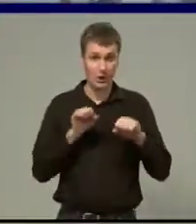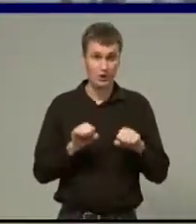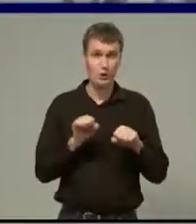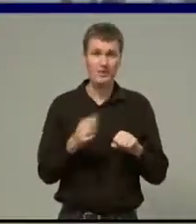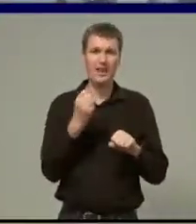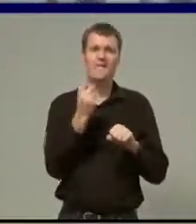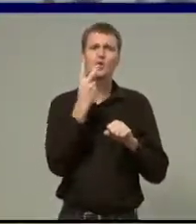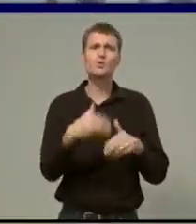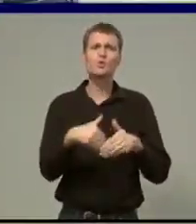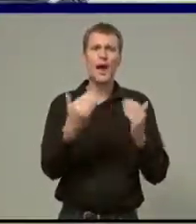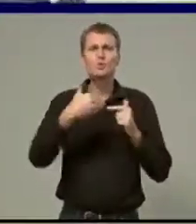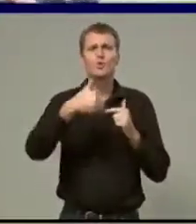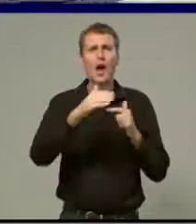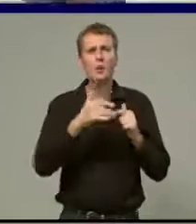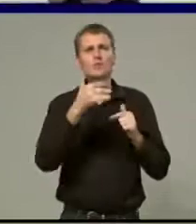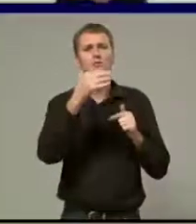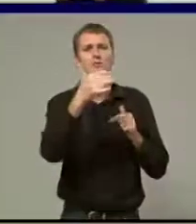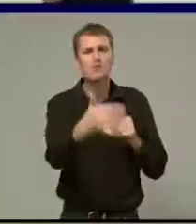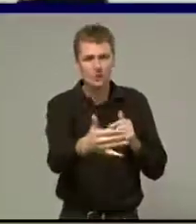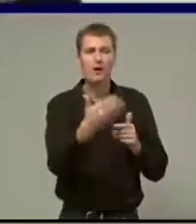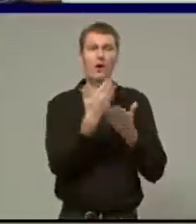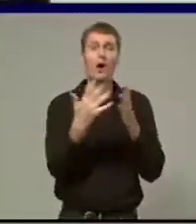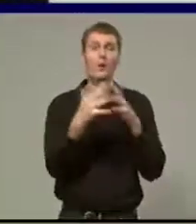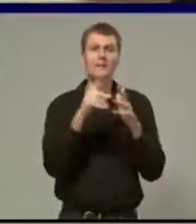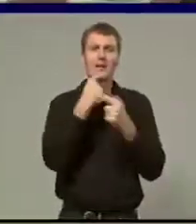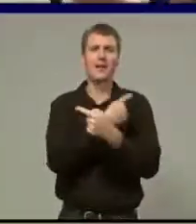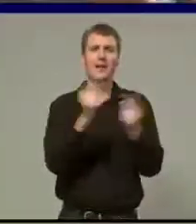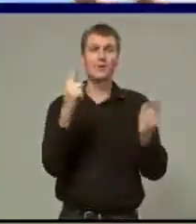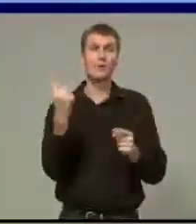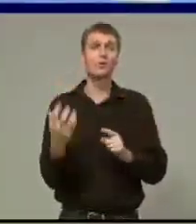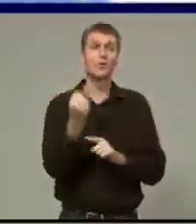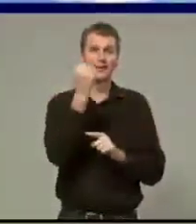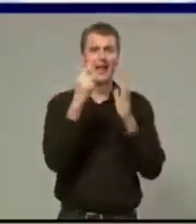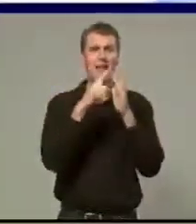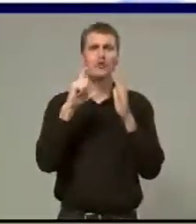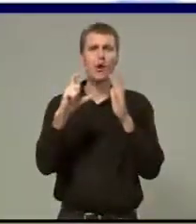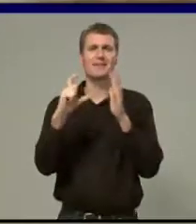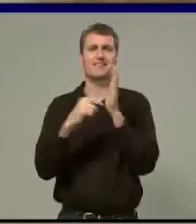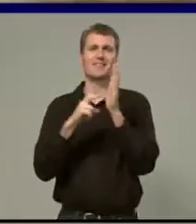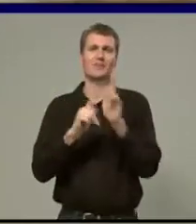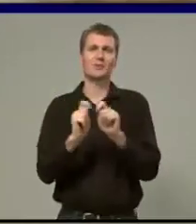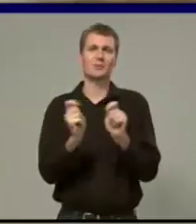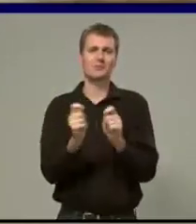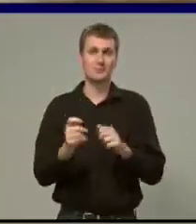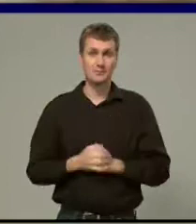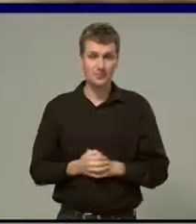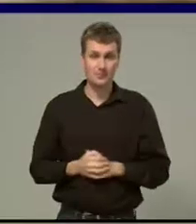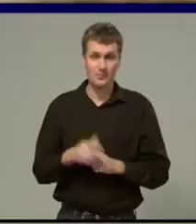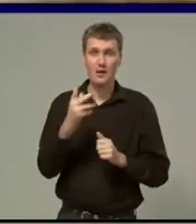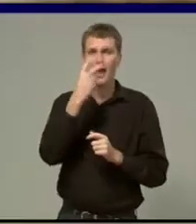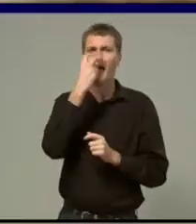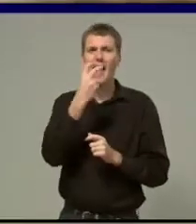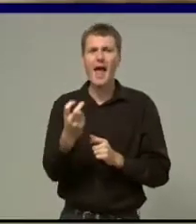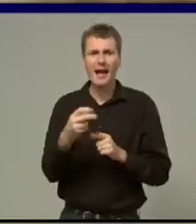days left of the competition until the winners are announced on Wednesday. Emma Cropper, CTV News. Hagley Cricket Oval